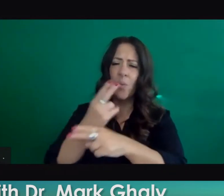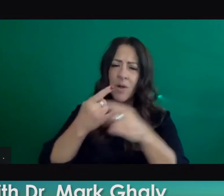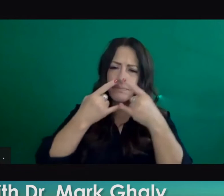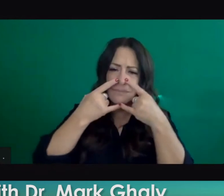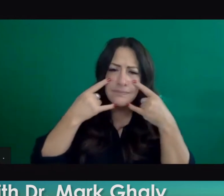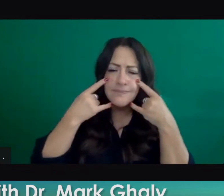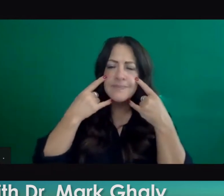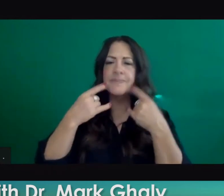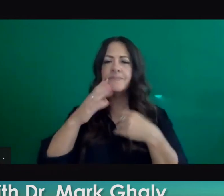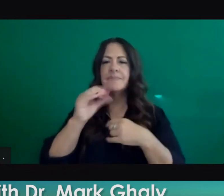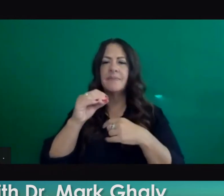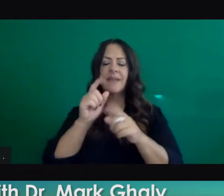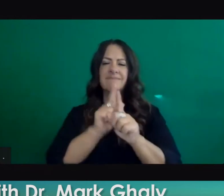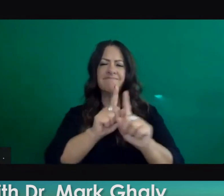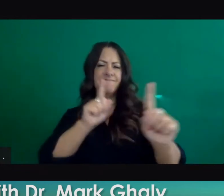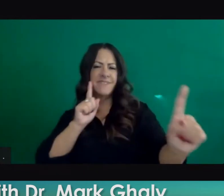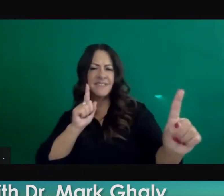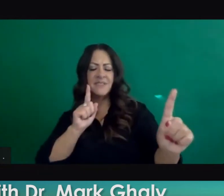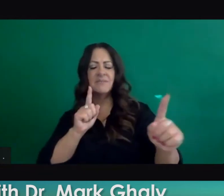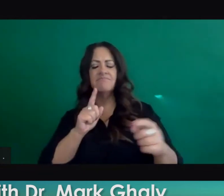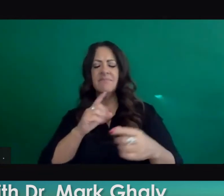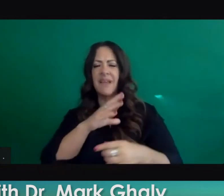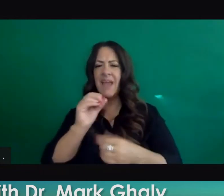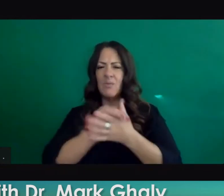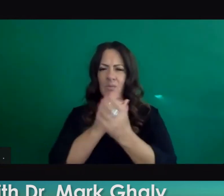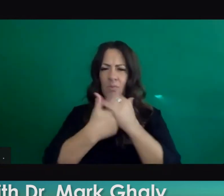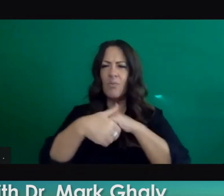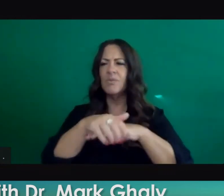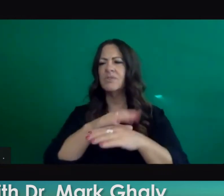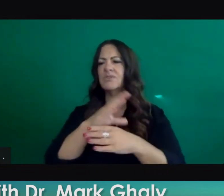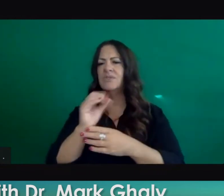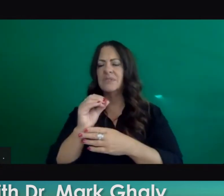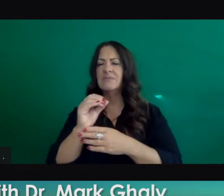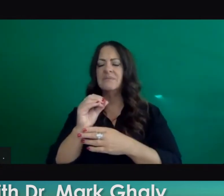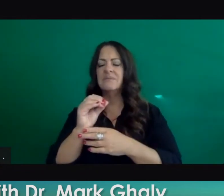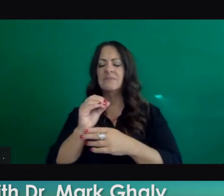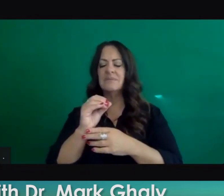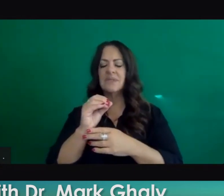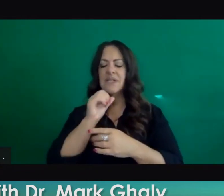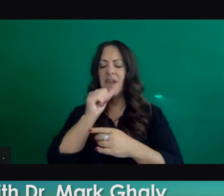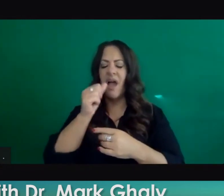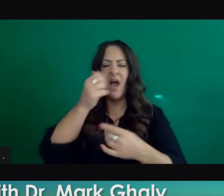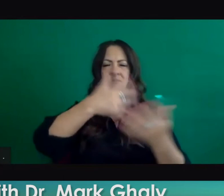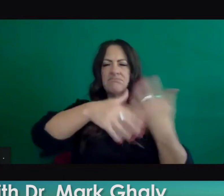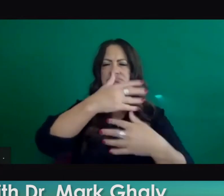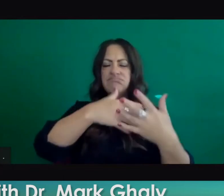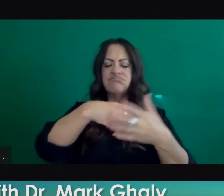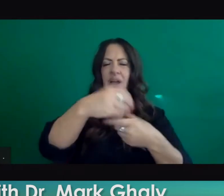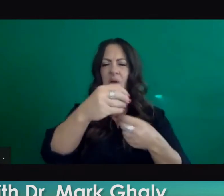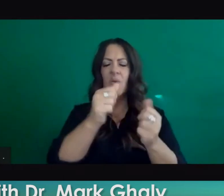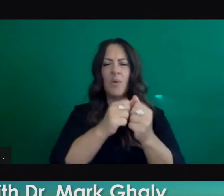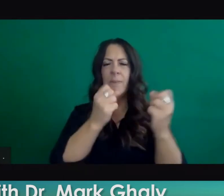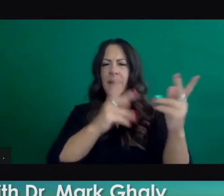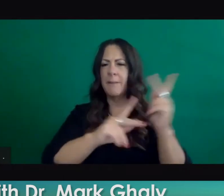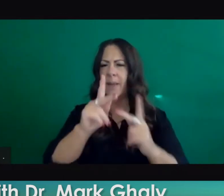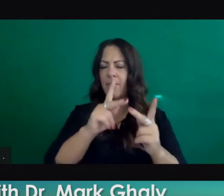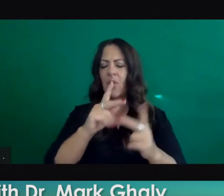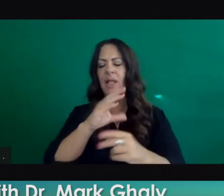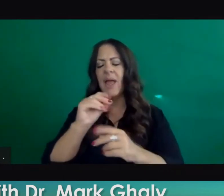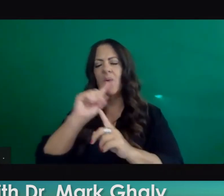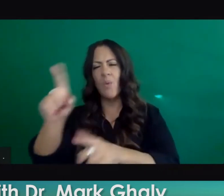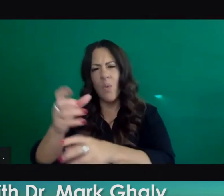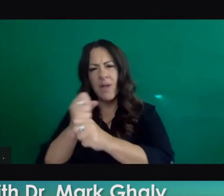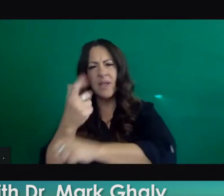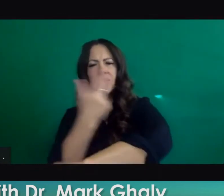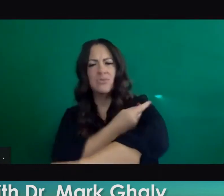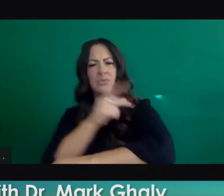physically distanced, get your flu shot, and stay safe. And I really just want to